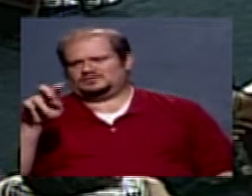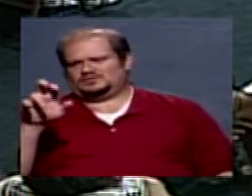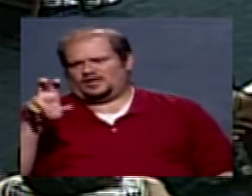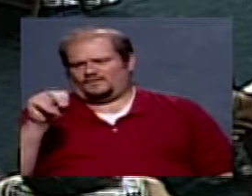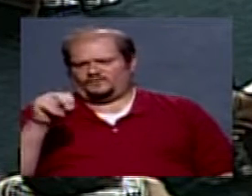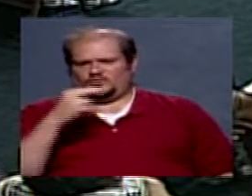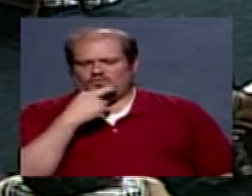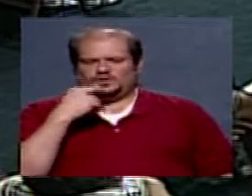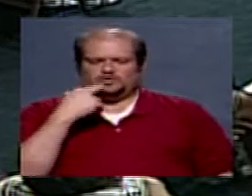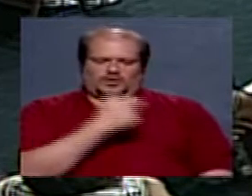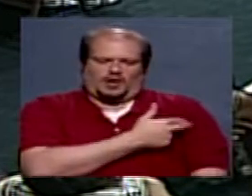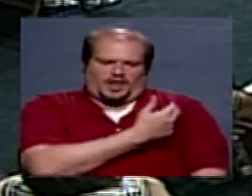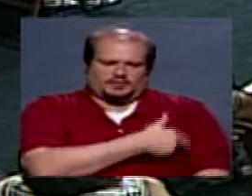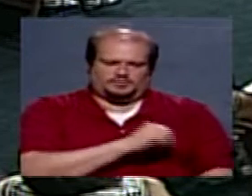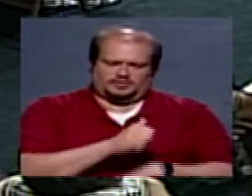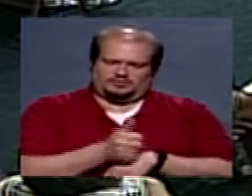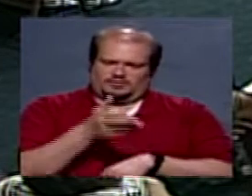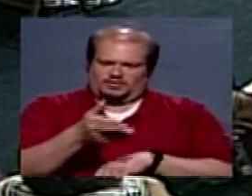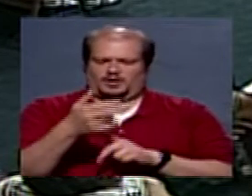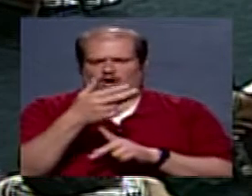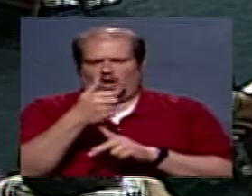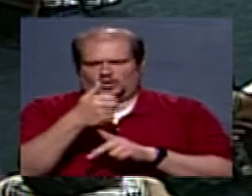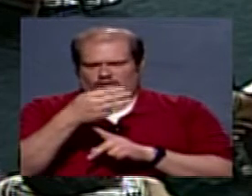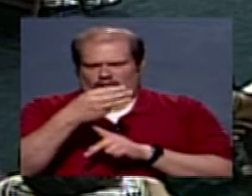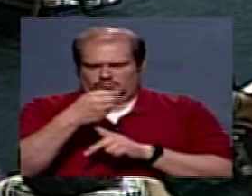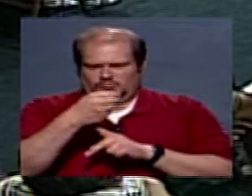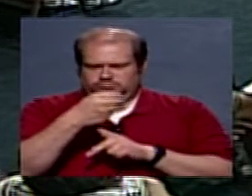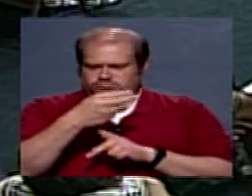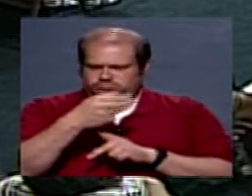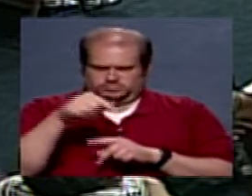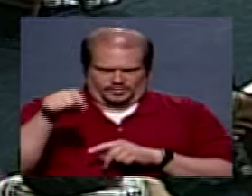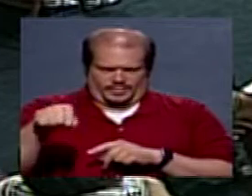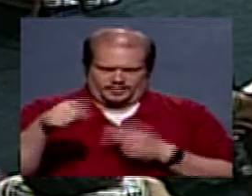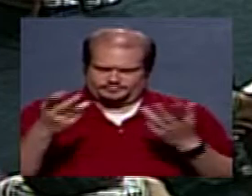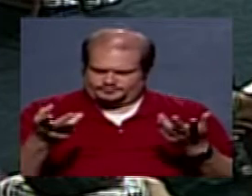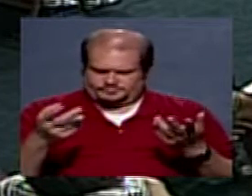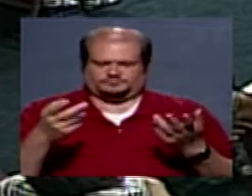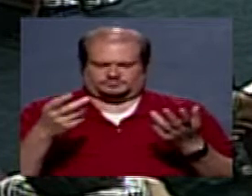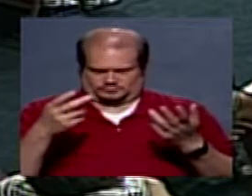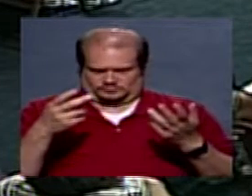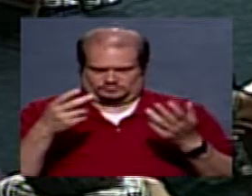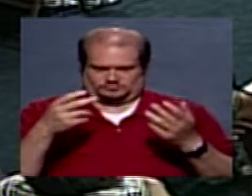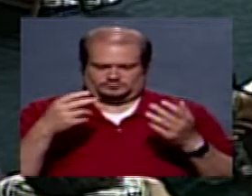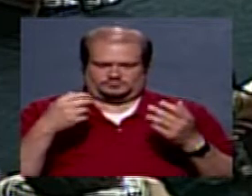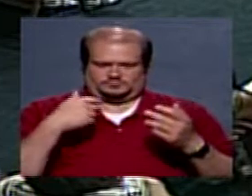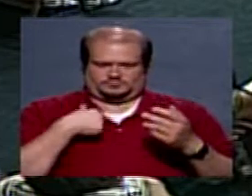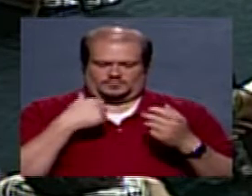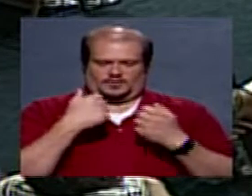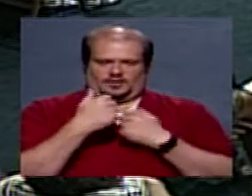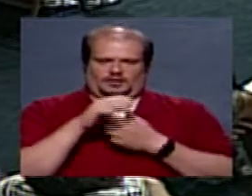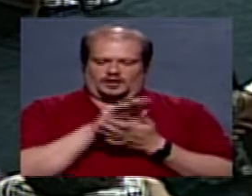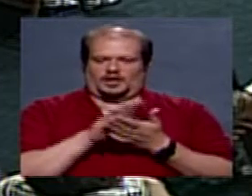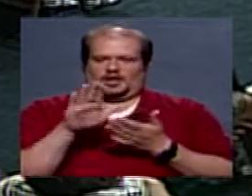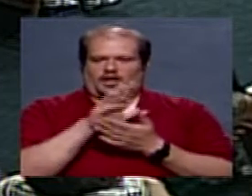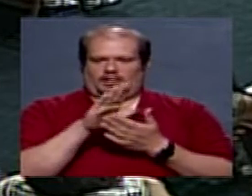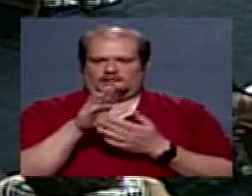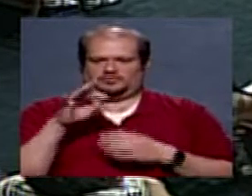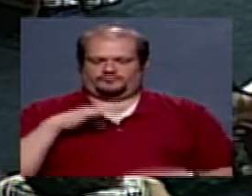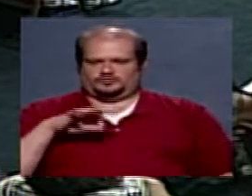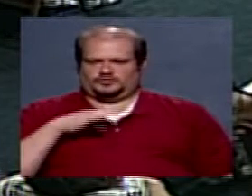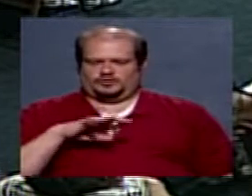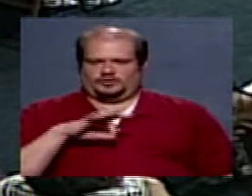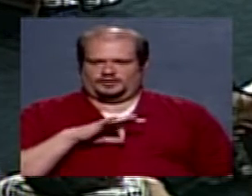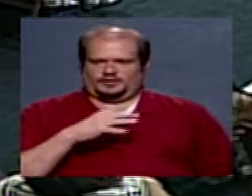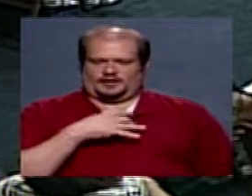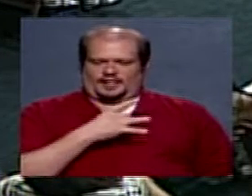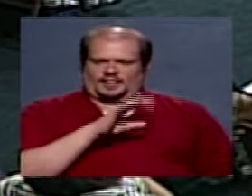hospital can go in there. Hotel, motel can go in there. I love this college fraternity. I like to hear